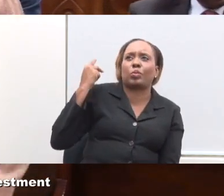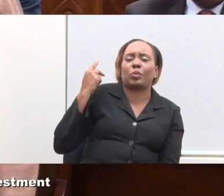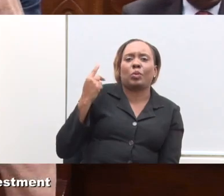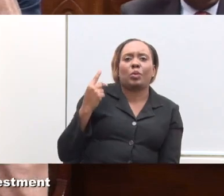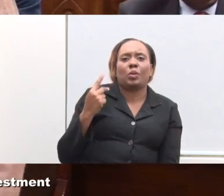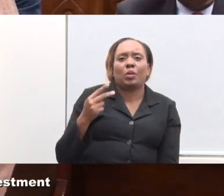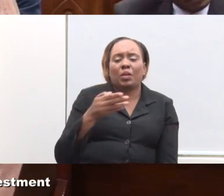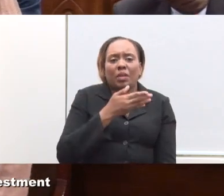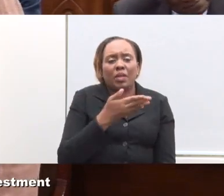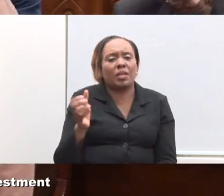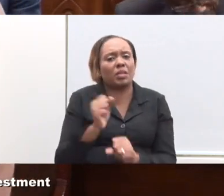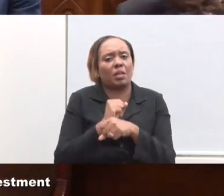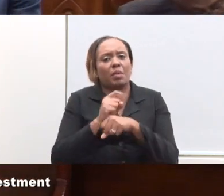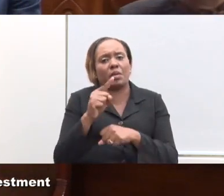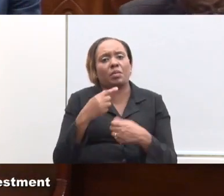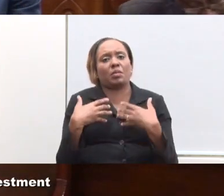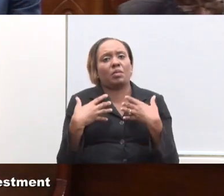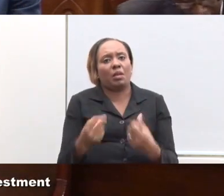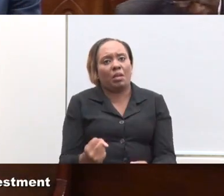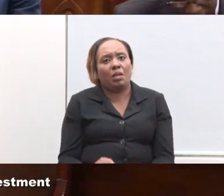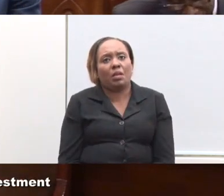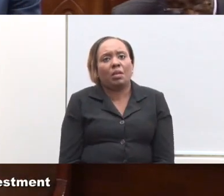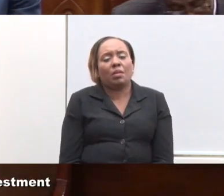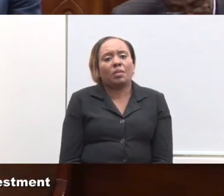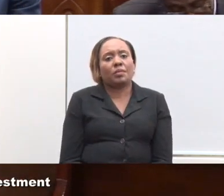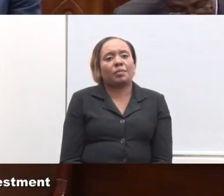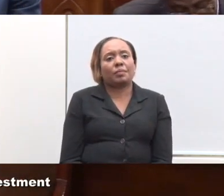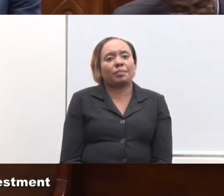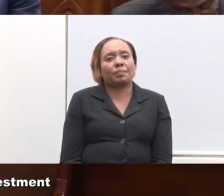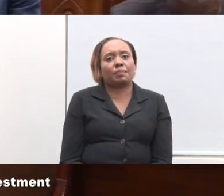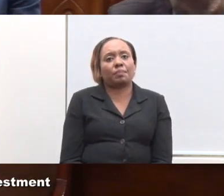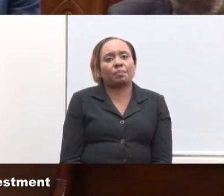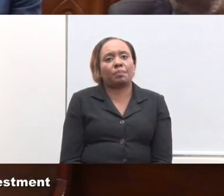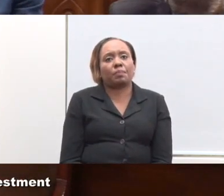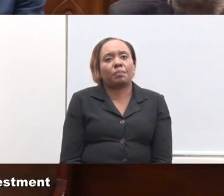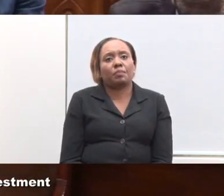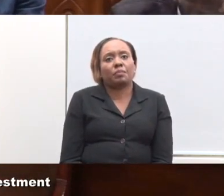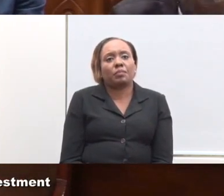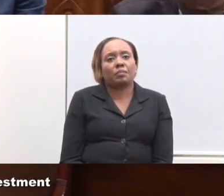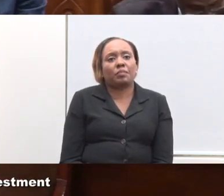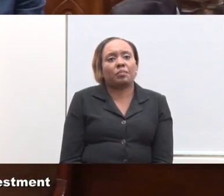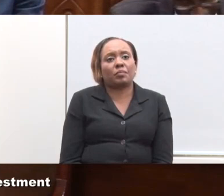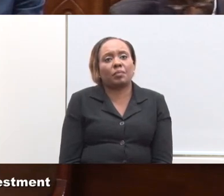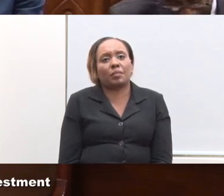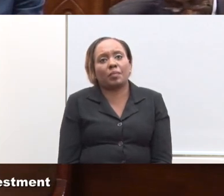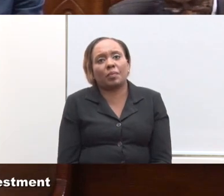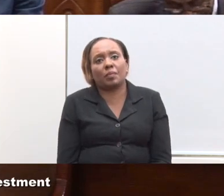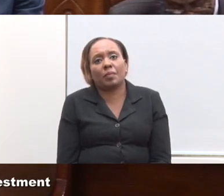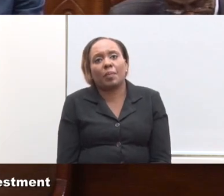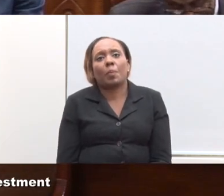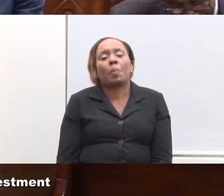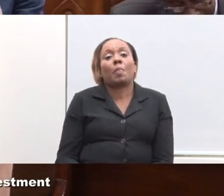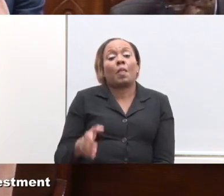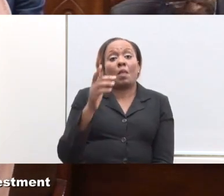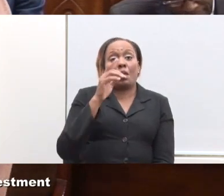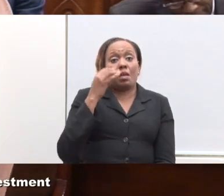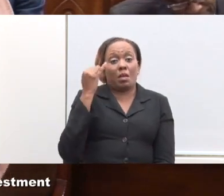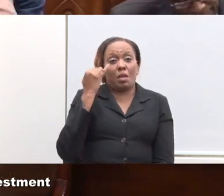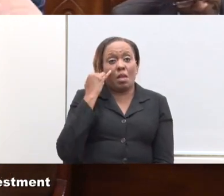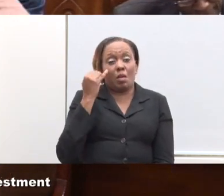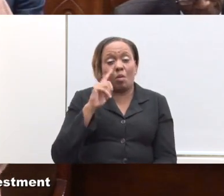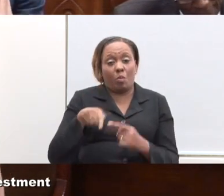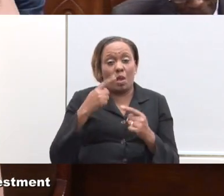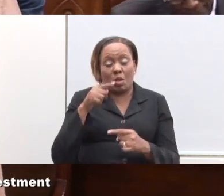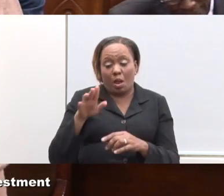you stronger. You only grow from a baby to a child to an adult if you start to eat and take care of yourself